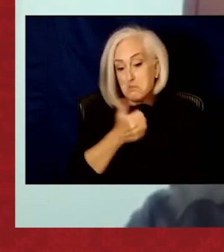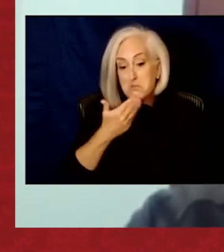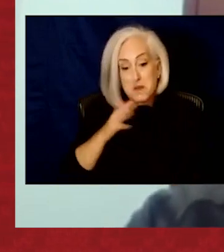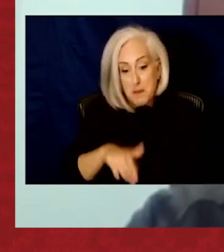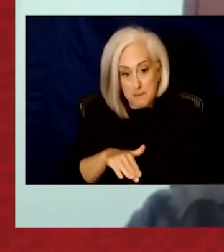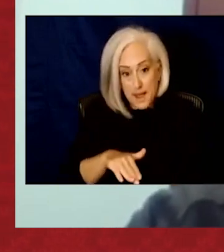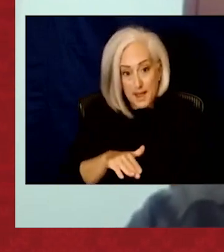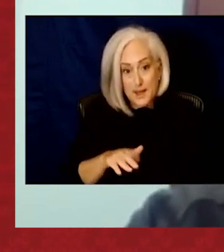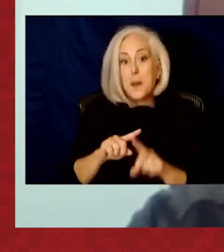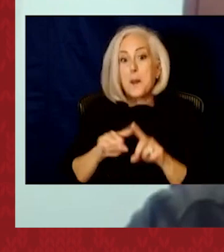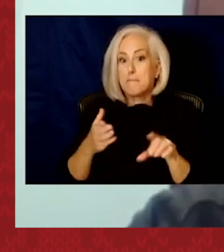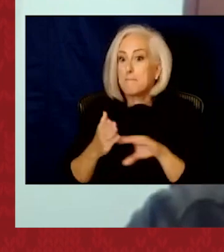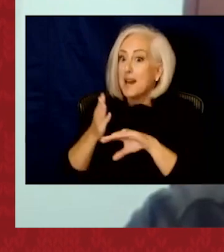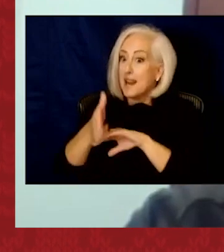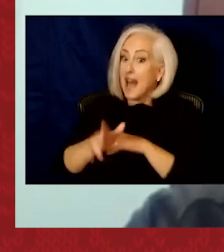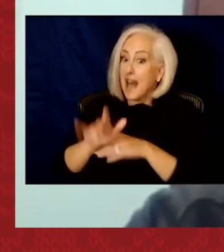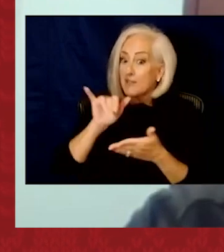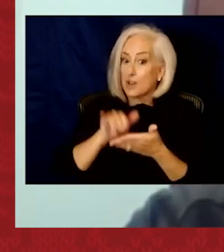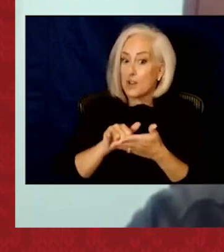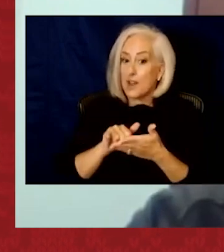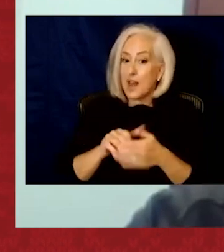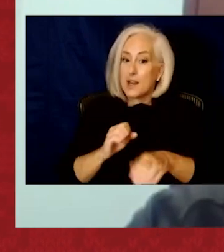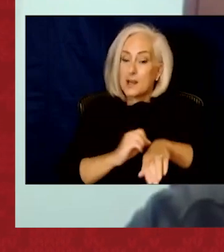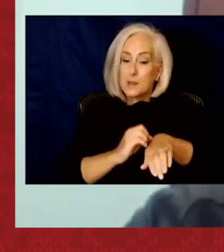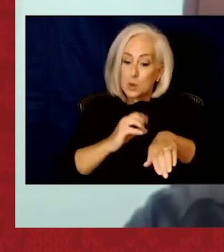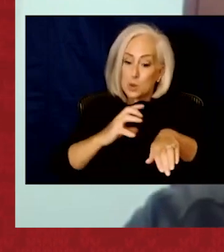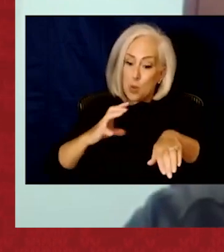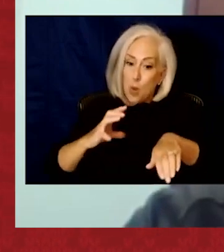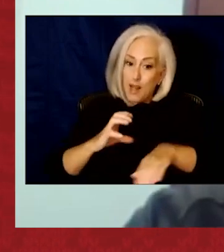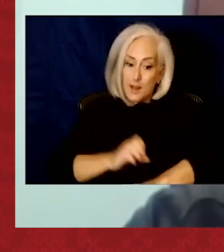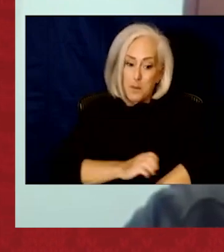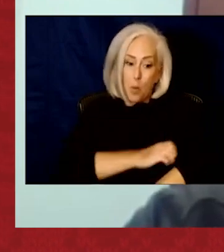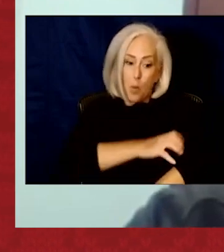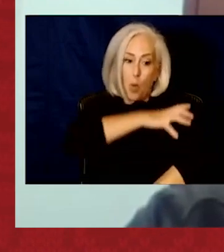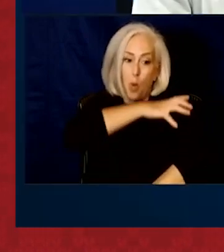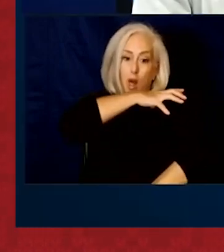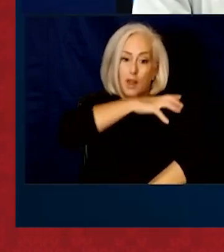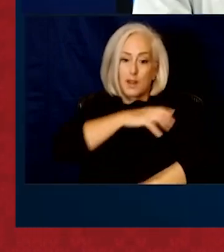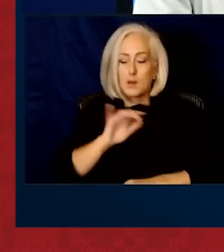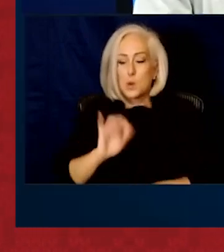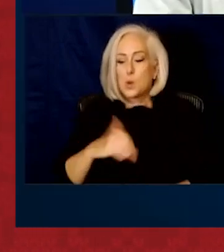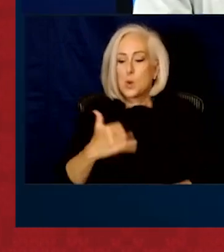But the aftermath was the swelling of the foot and the leg was the worst part, I will say.